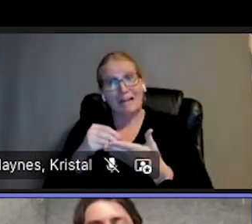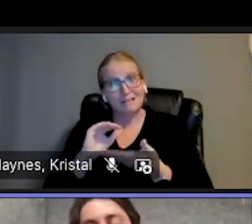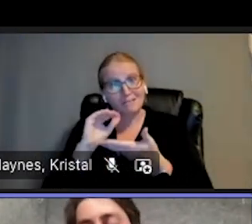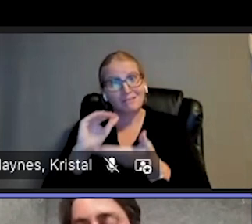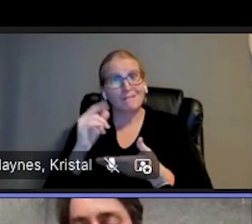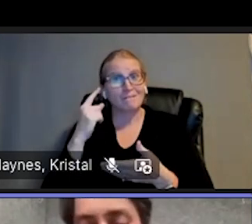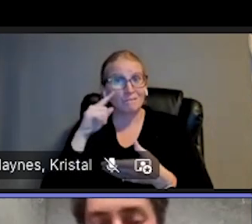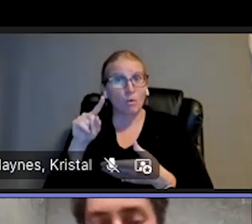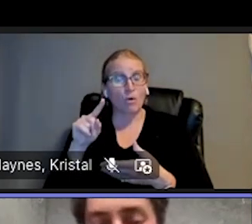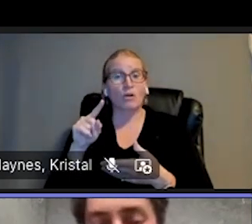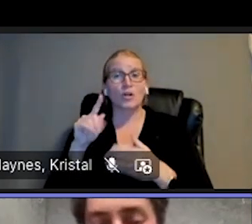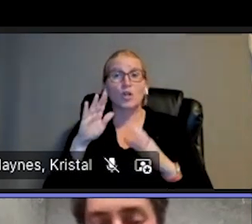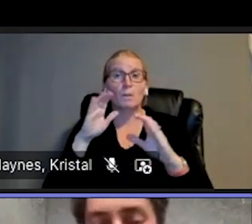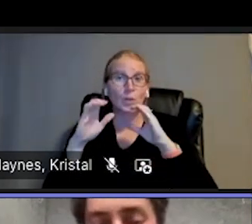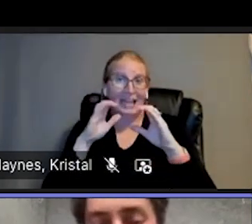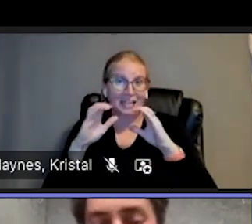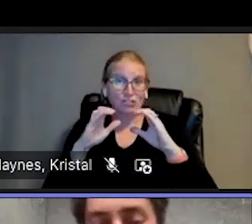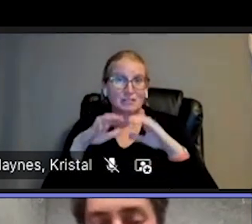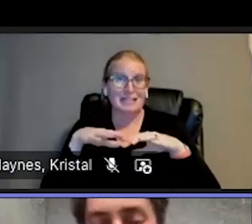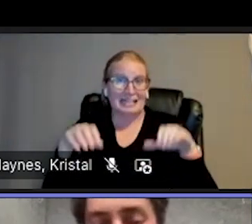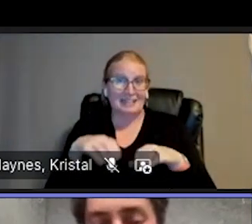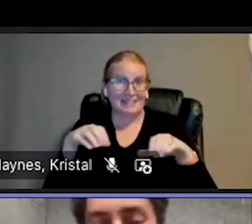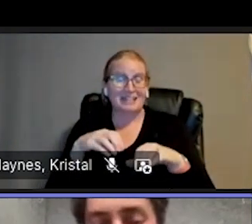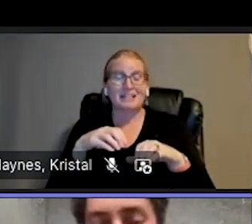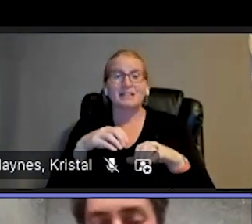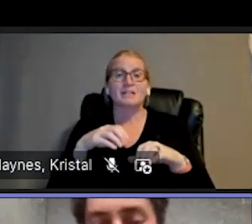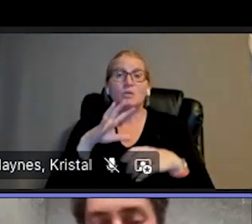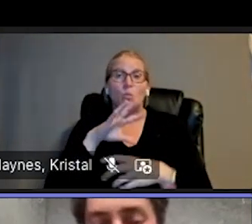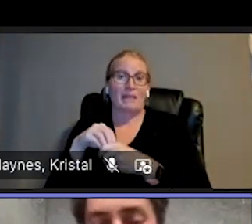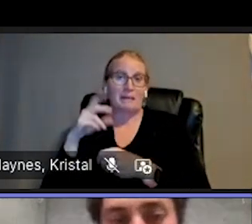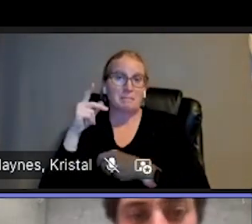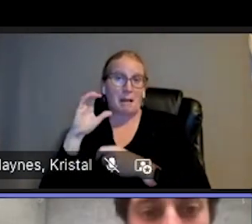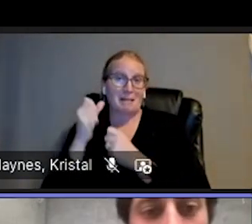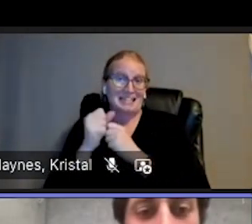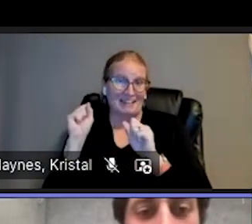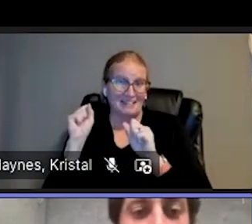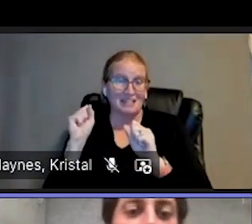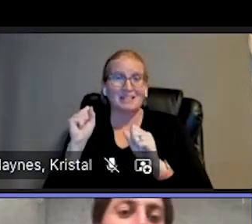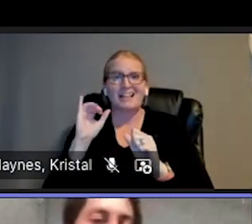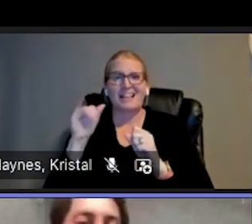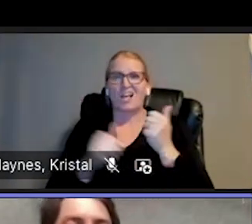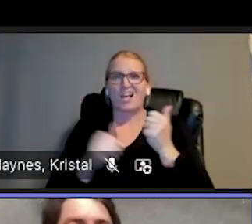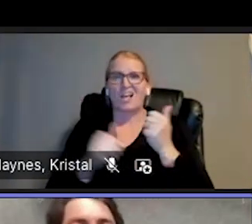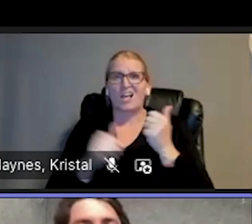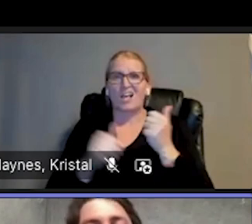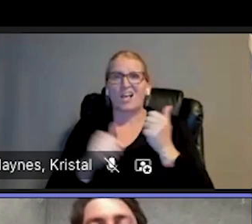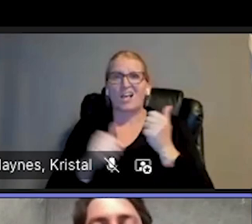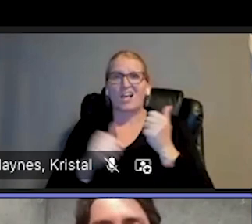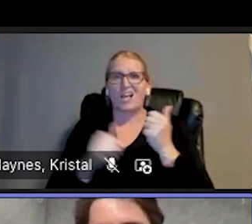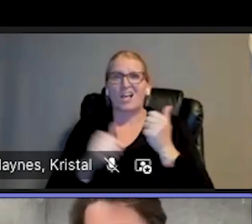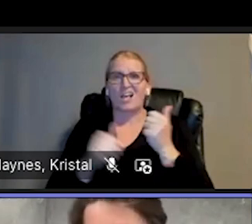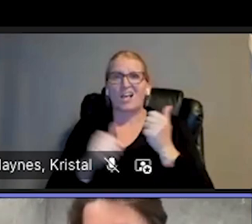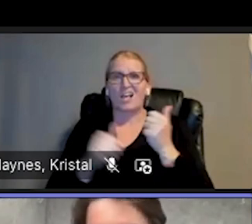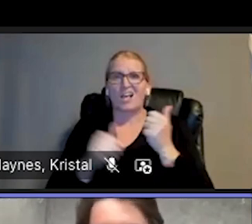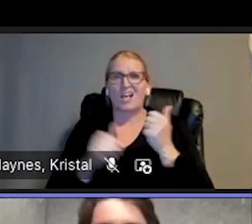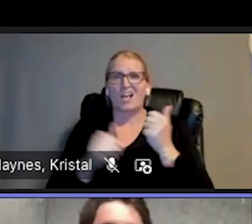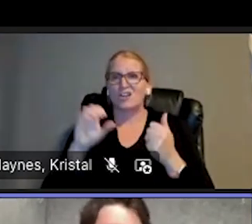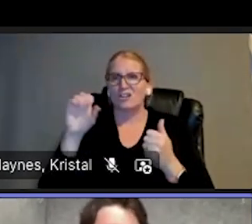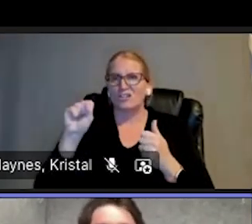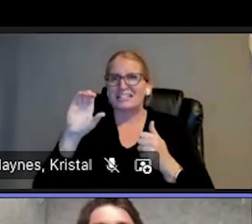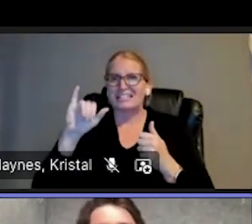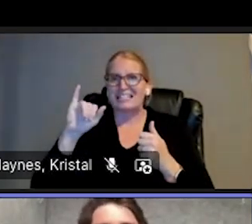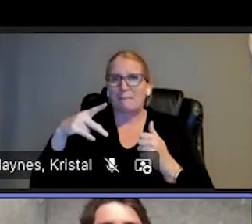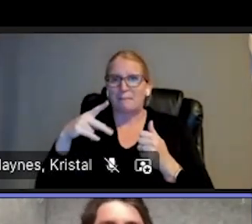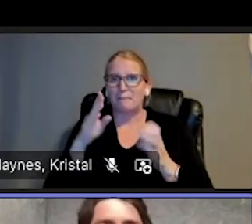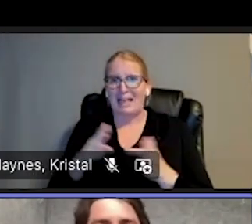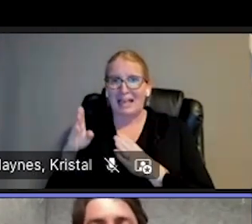the public safety, in the SCIP plan. But when federal grants are unavailable, obviously the state needs to